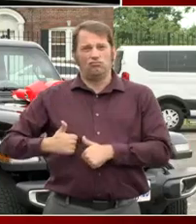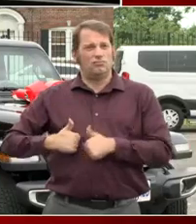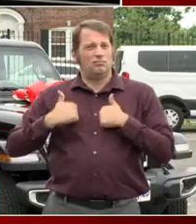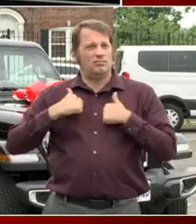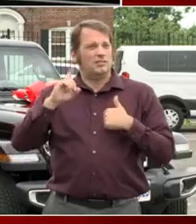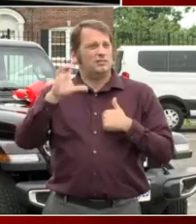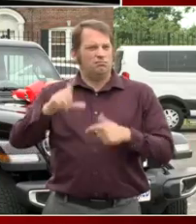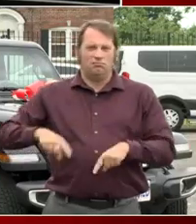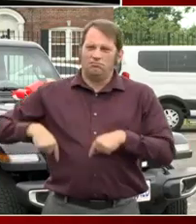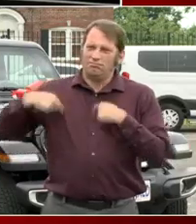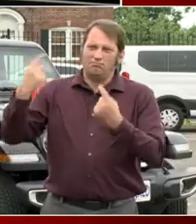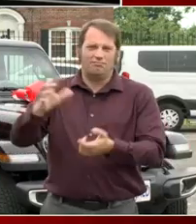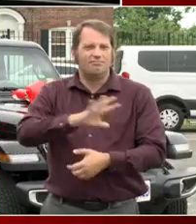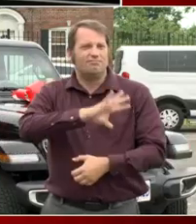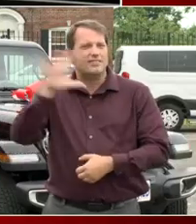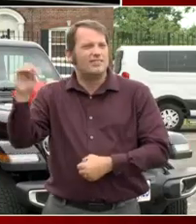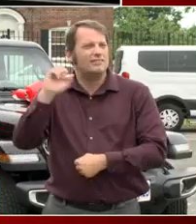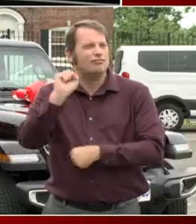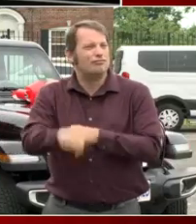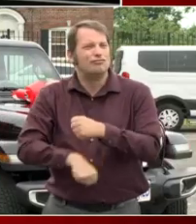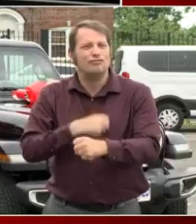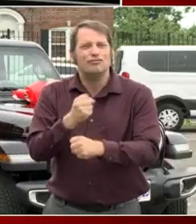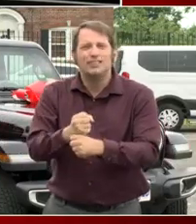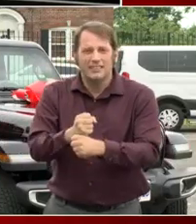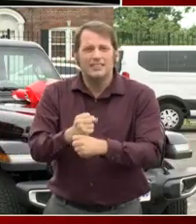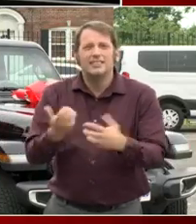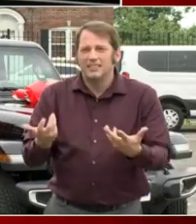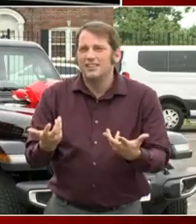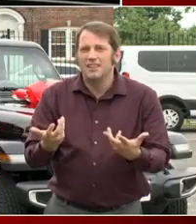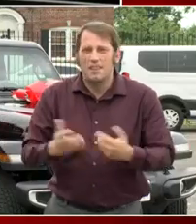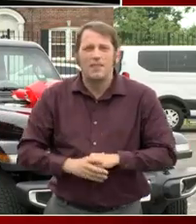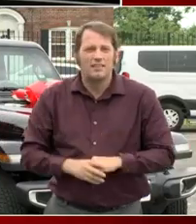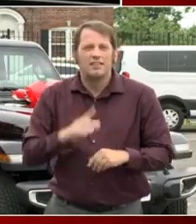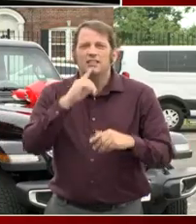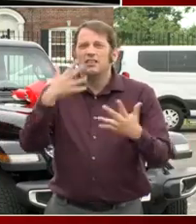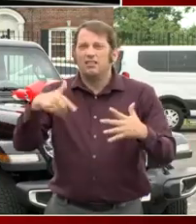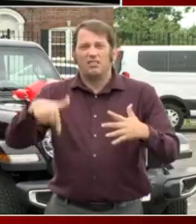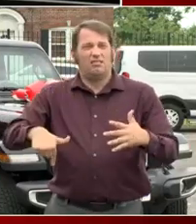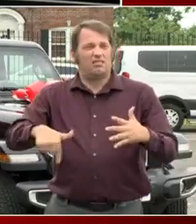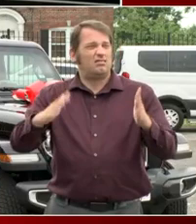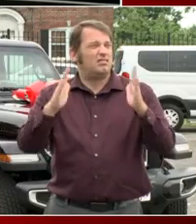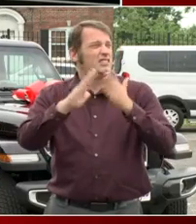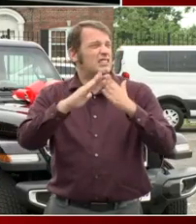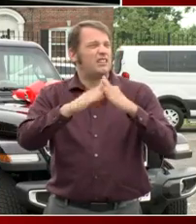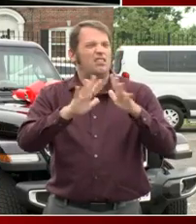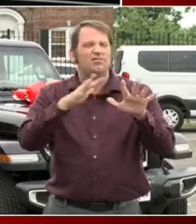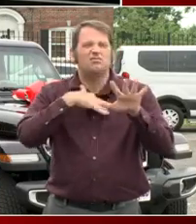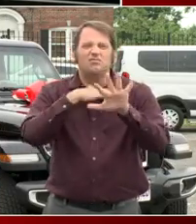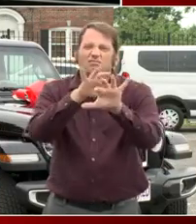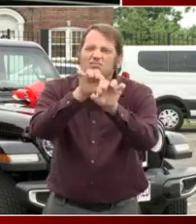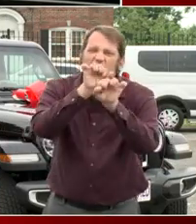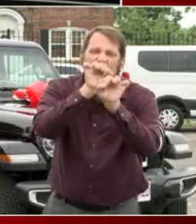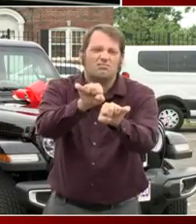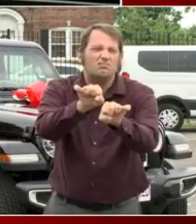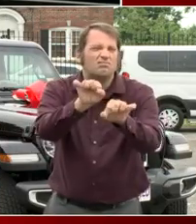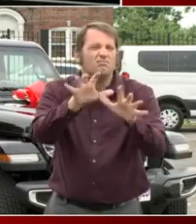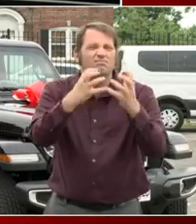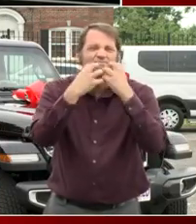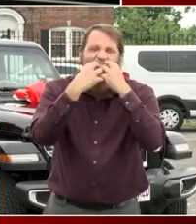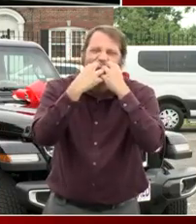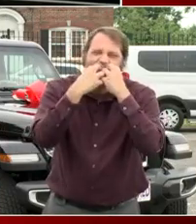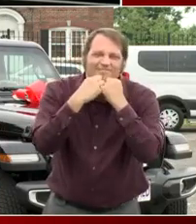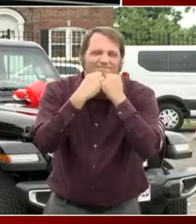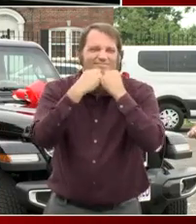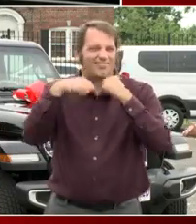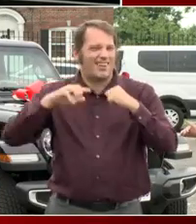years, so I love this city, and I care about the entire country and the entire